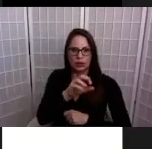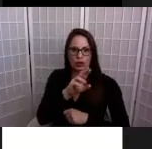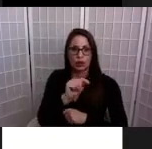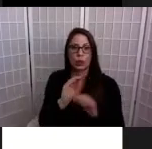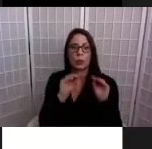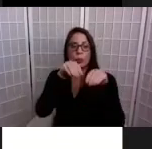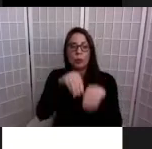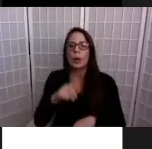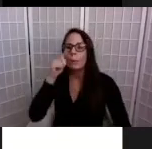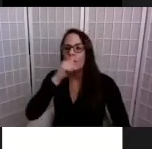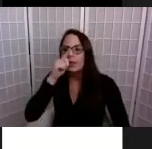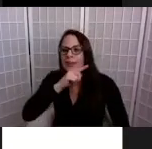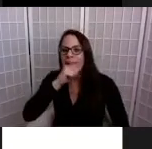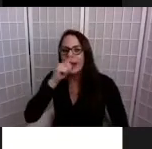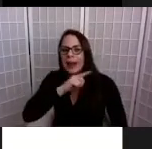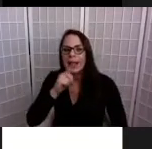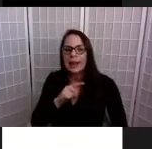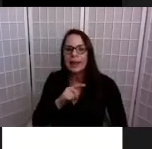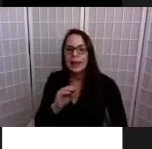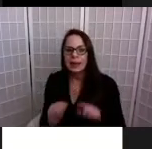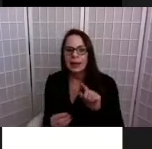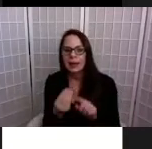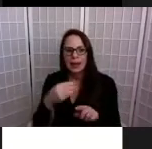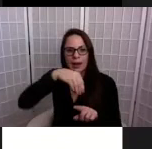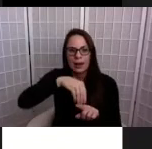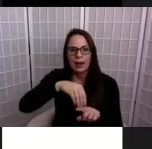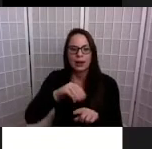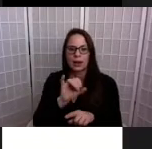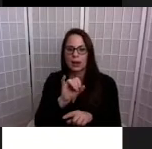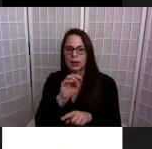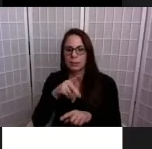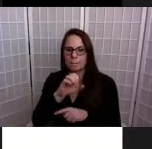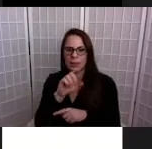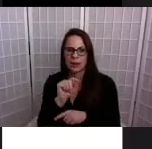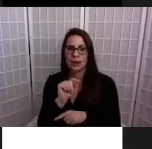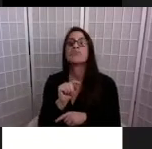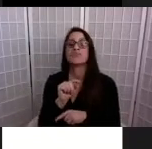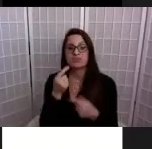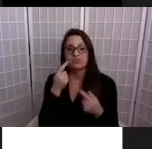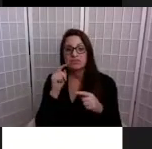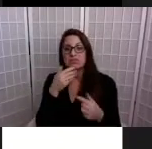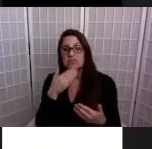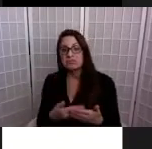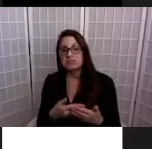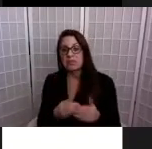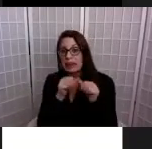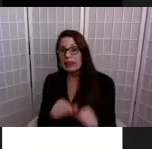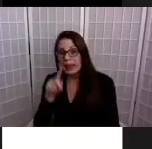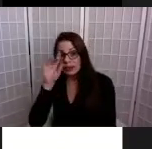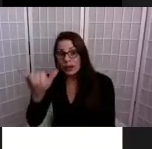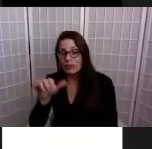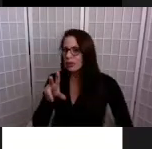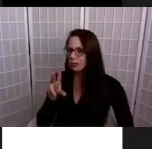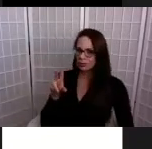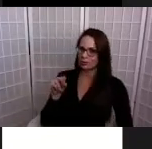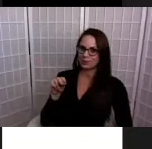implant. This works pretty well. It doesn't last forever. It doesn't have the